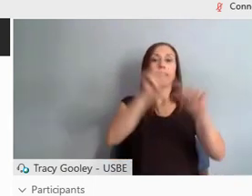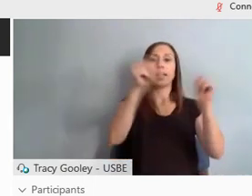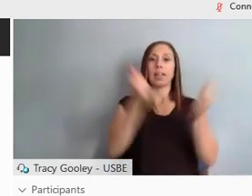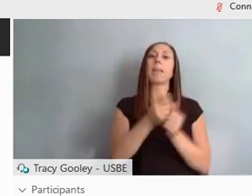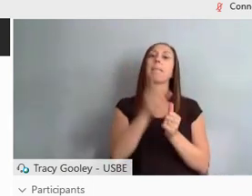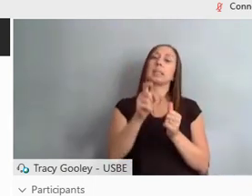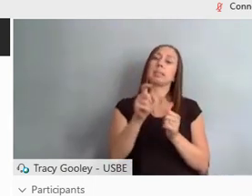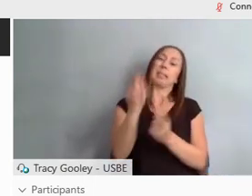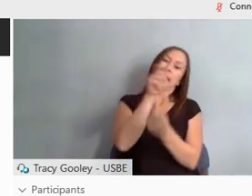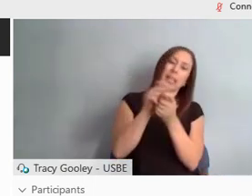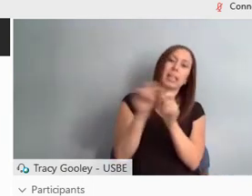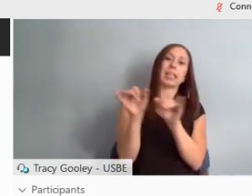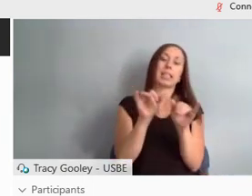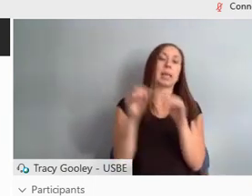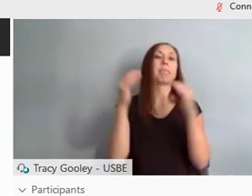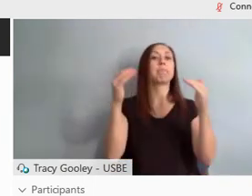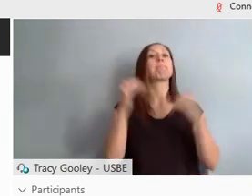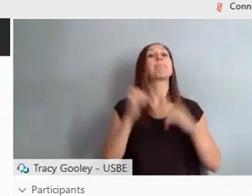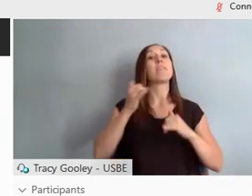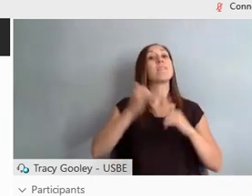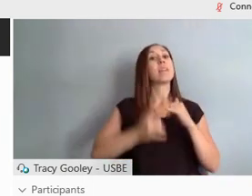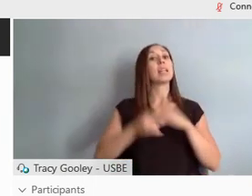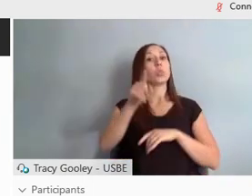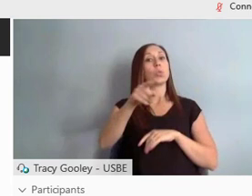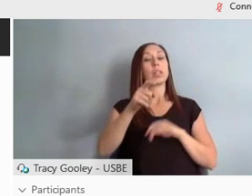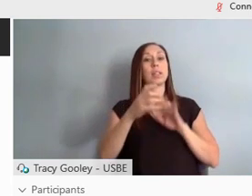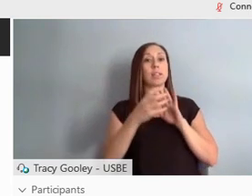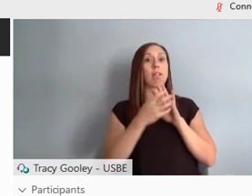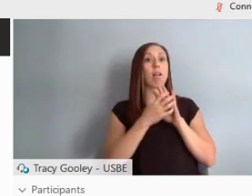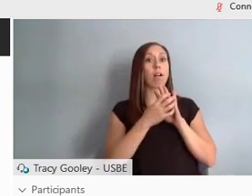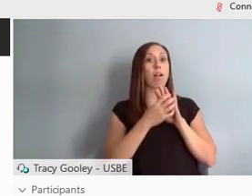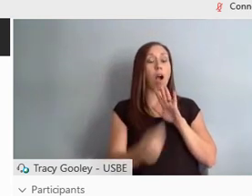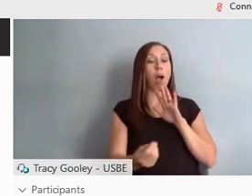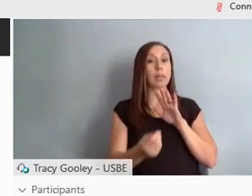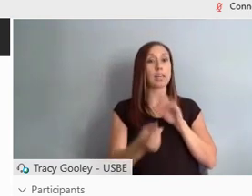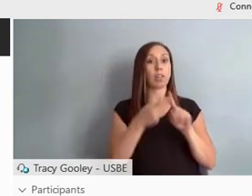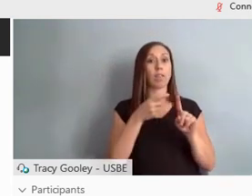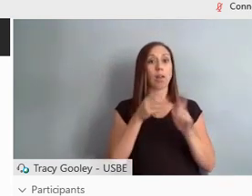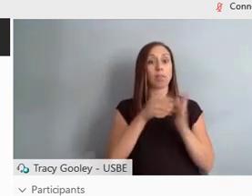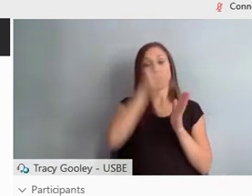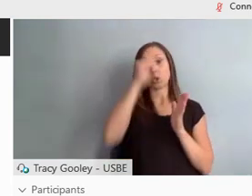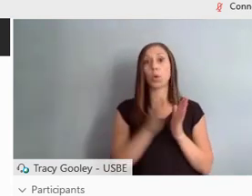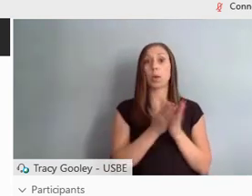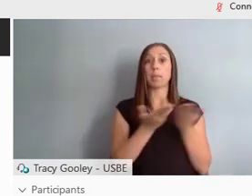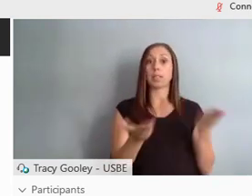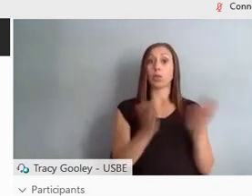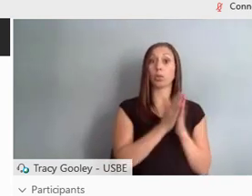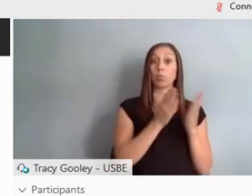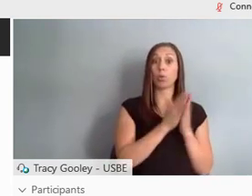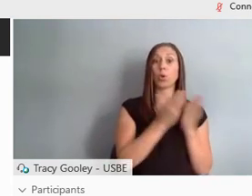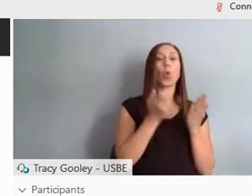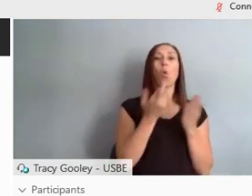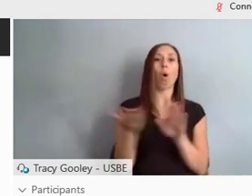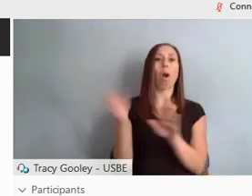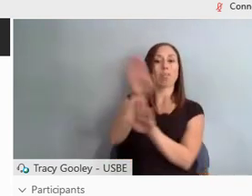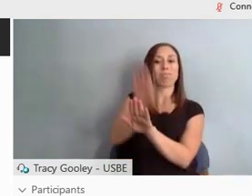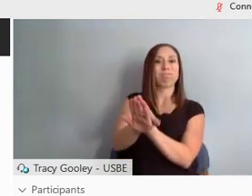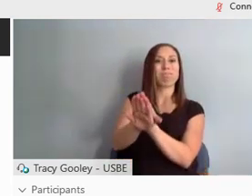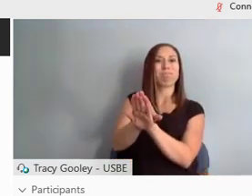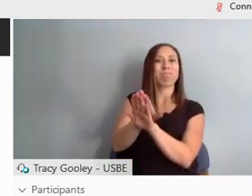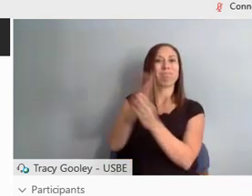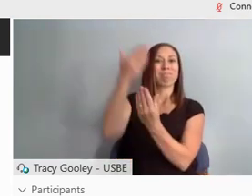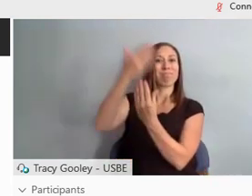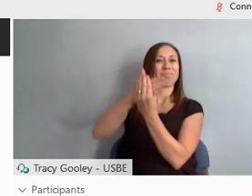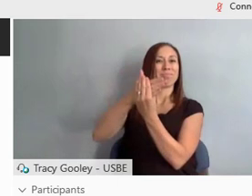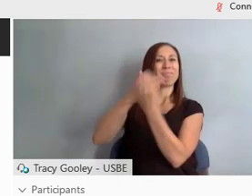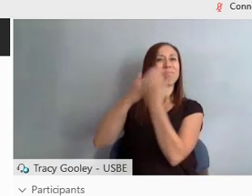identical. And then finally, you'll want either copies from the student materials book or a sheet protector, because there are a few